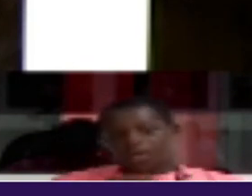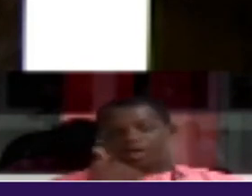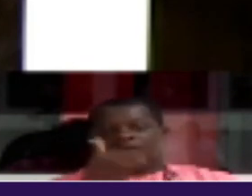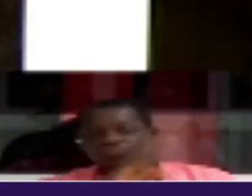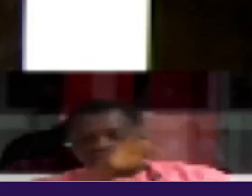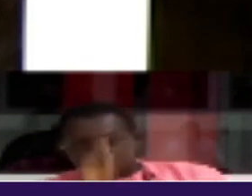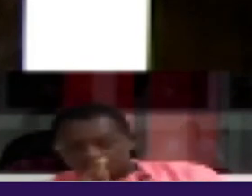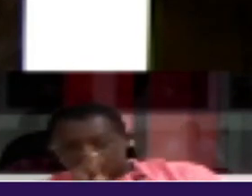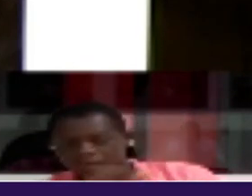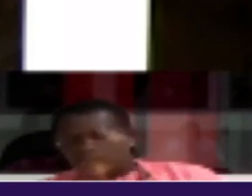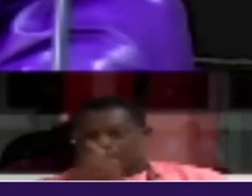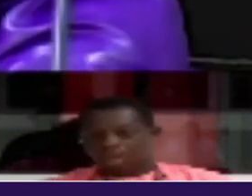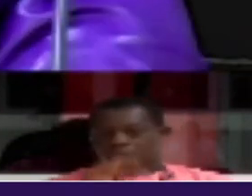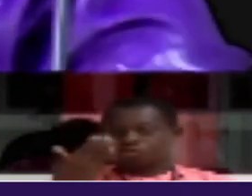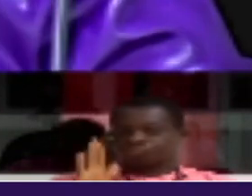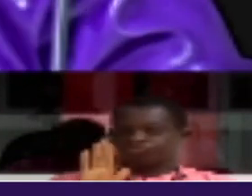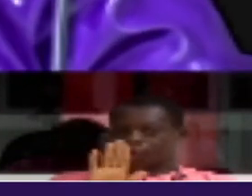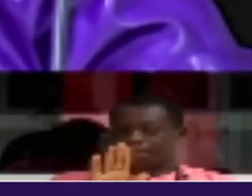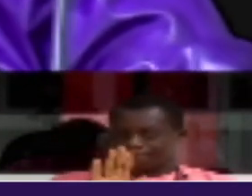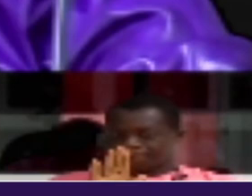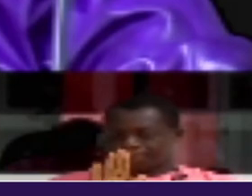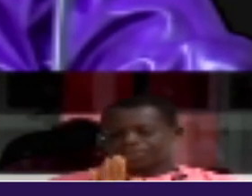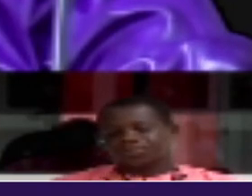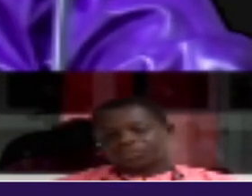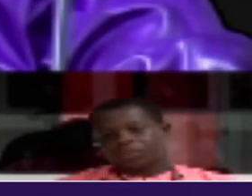I was stopped. On that particular issue, yeah.